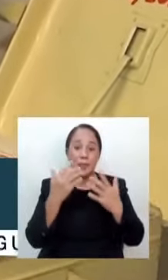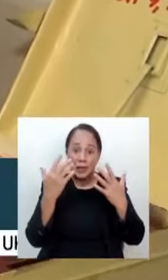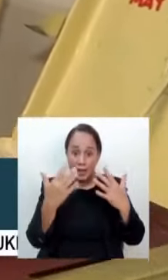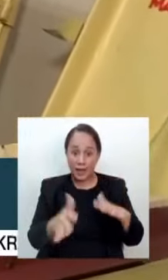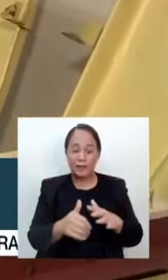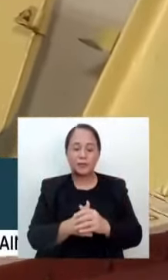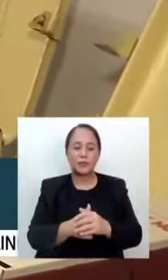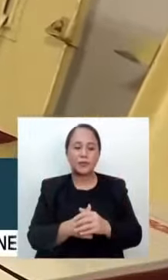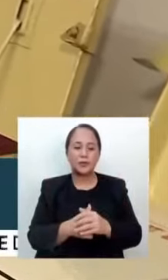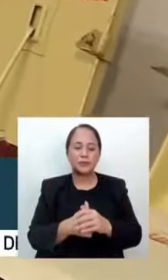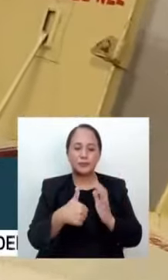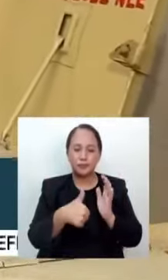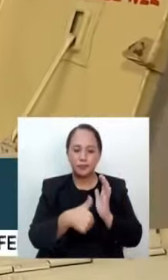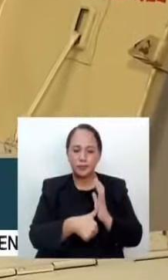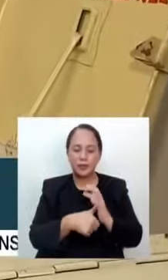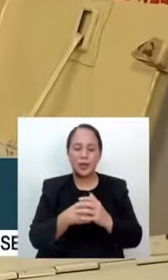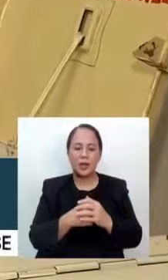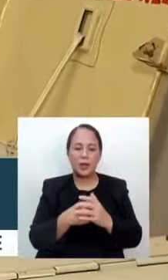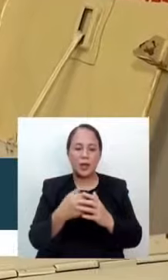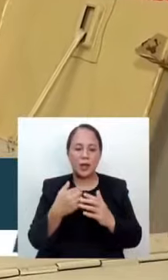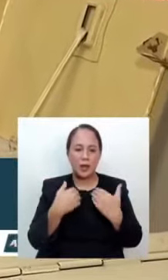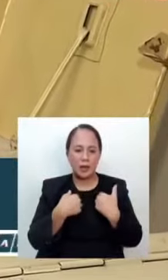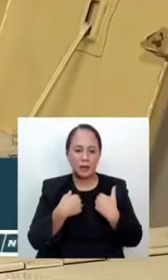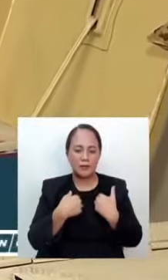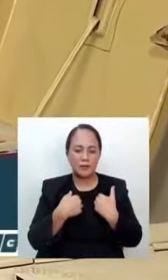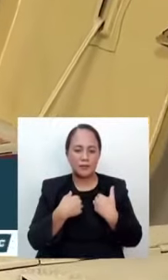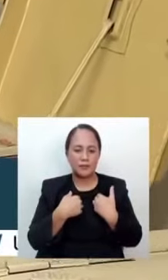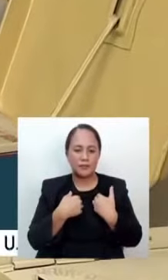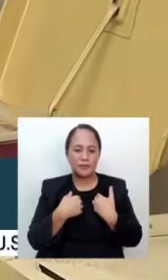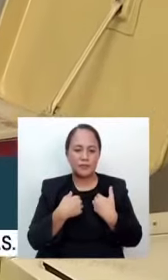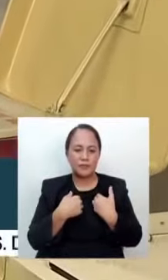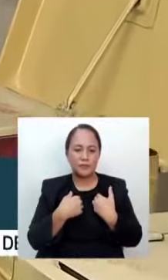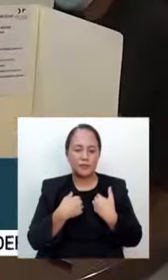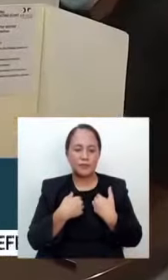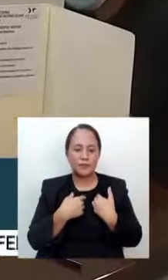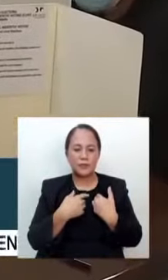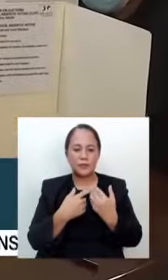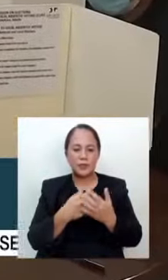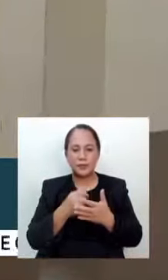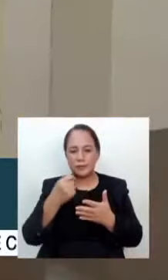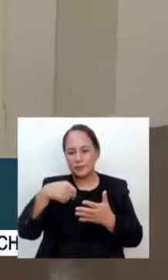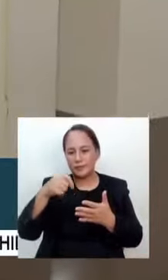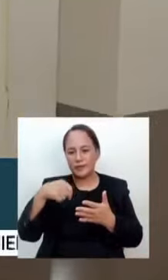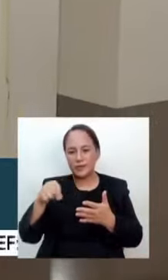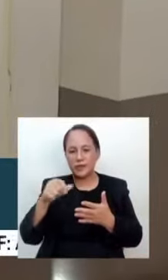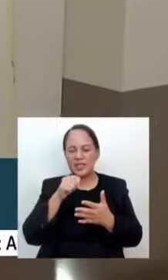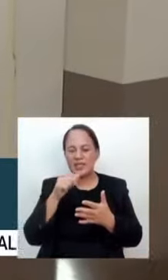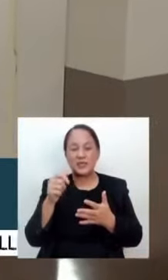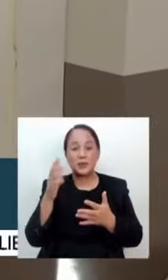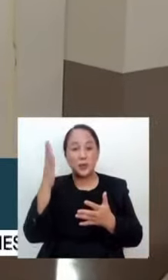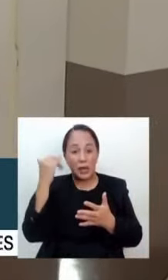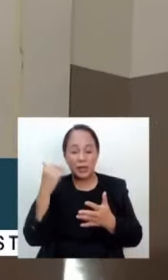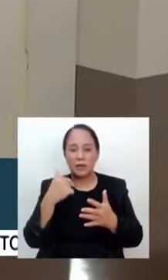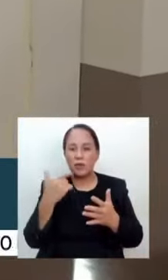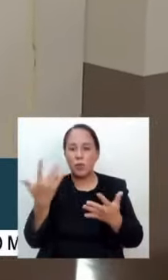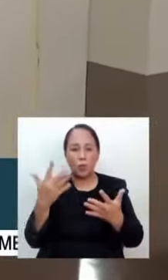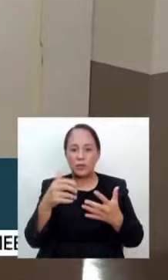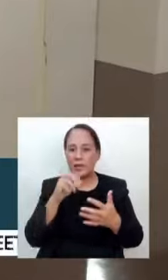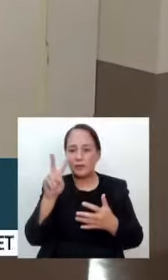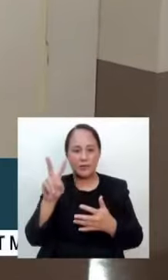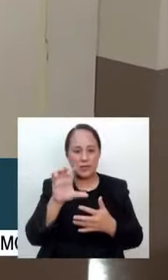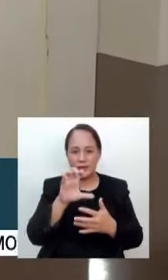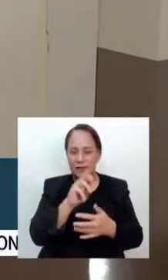filling out my ballot, which, of course, I had to do by longhand because it is not an automated ballot, I had